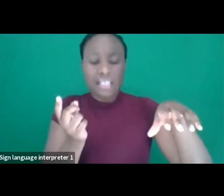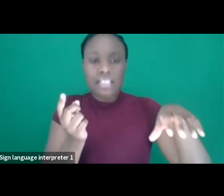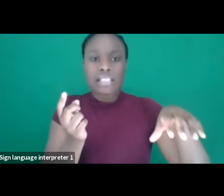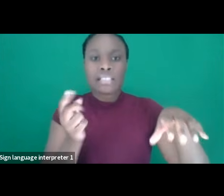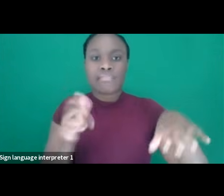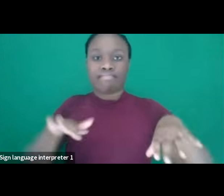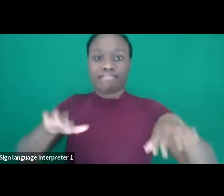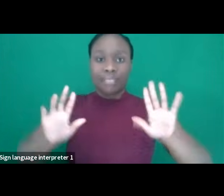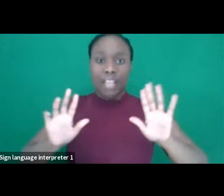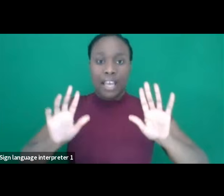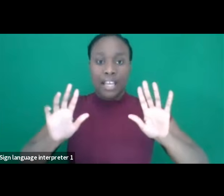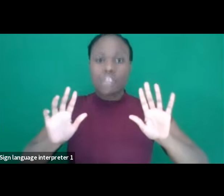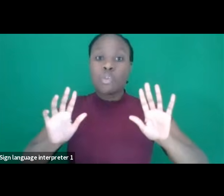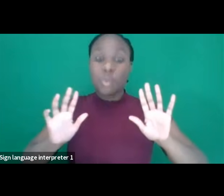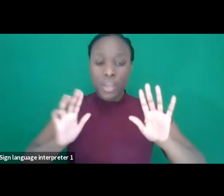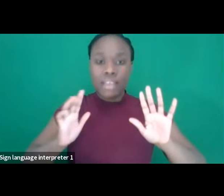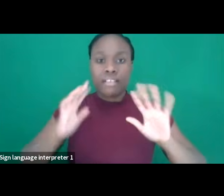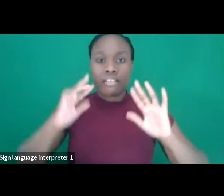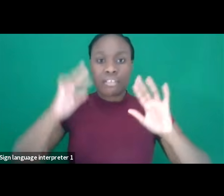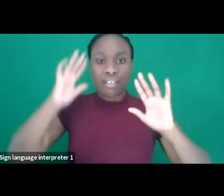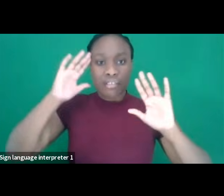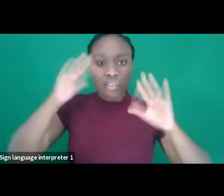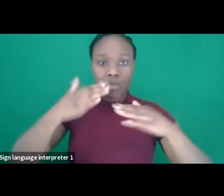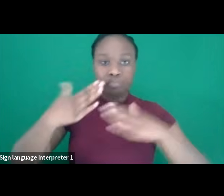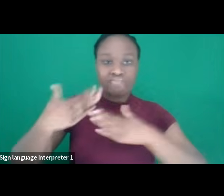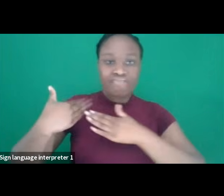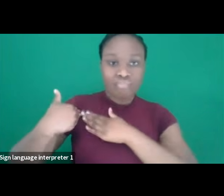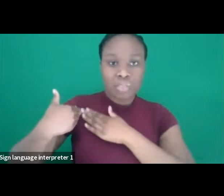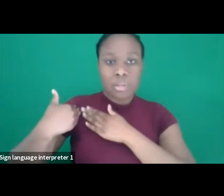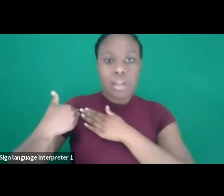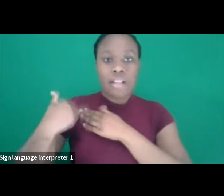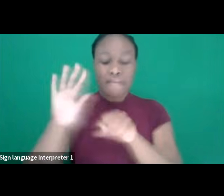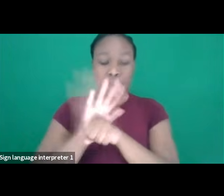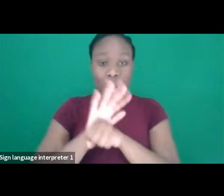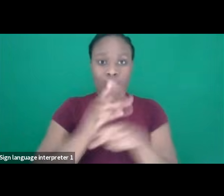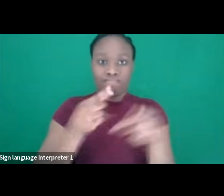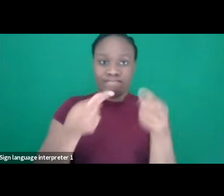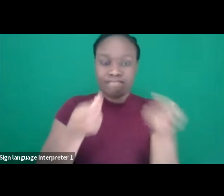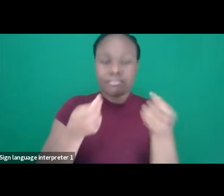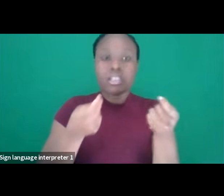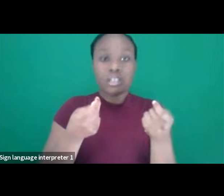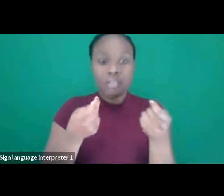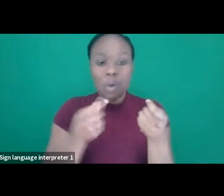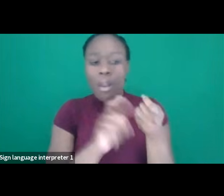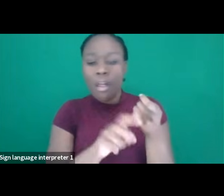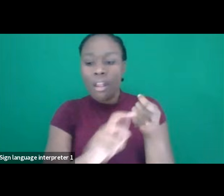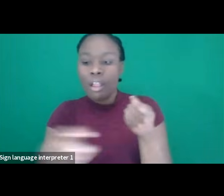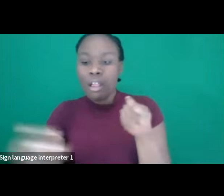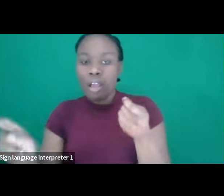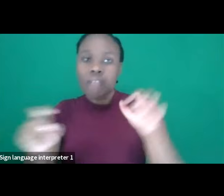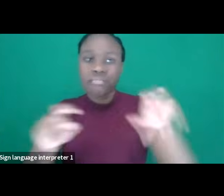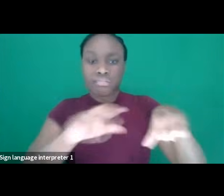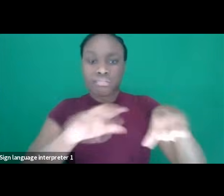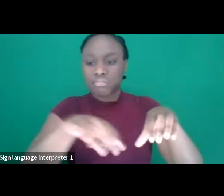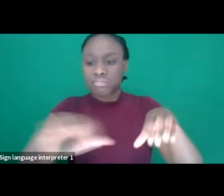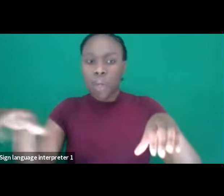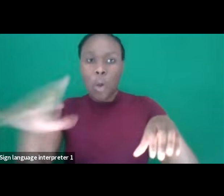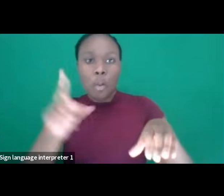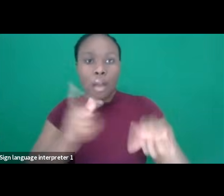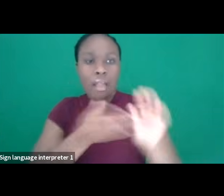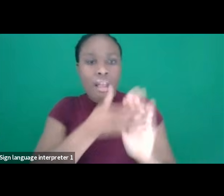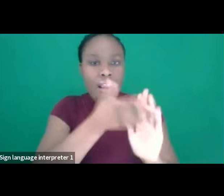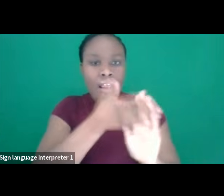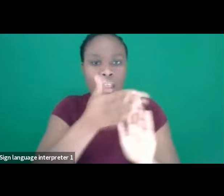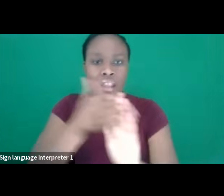for each of the regions, and we take full accountability of the operations and all the other